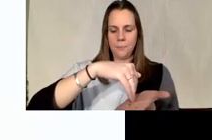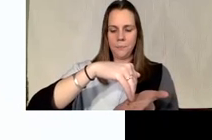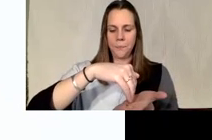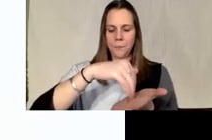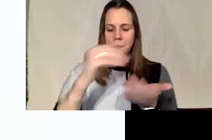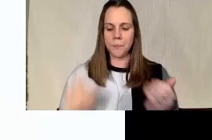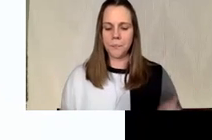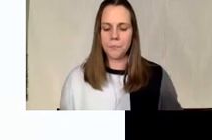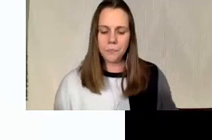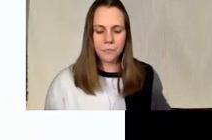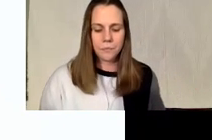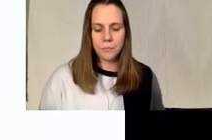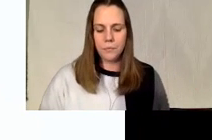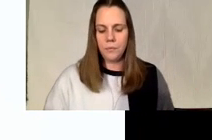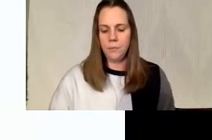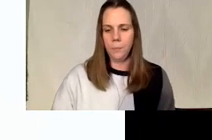again.